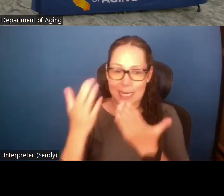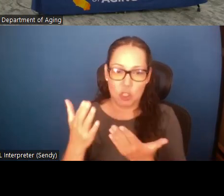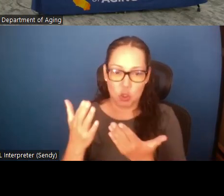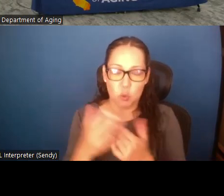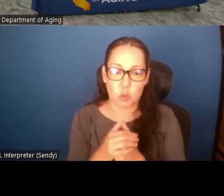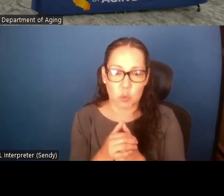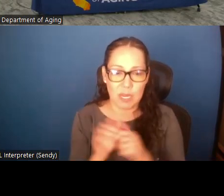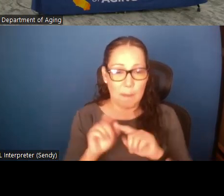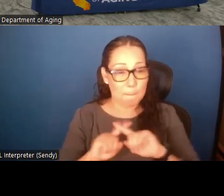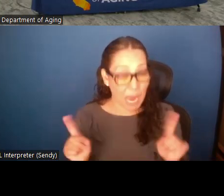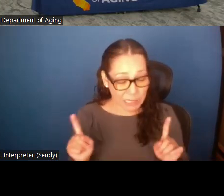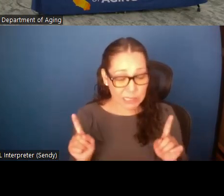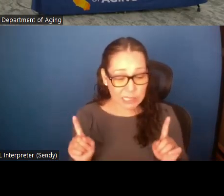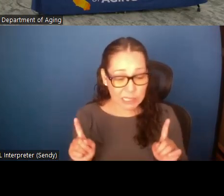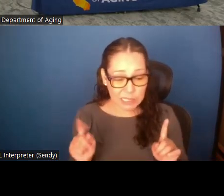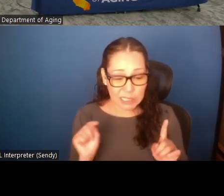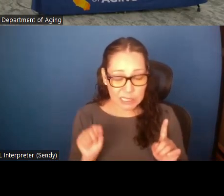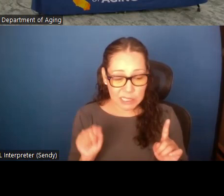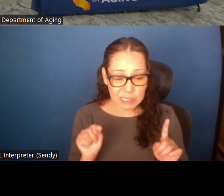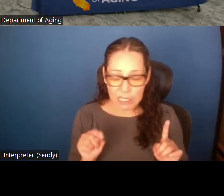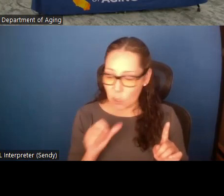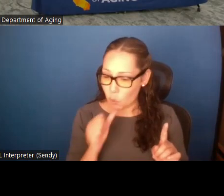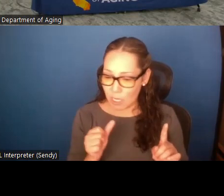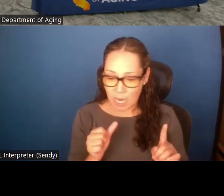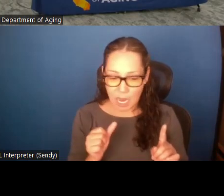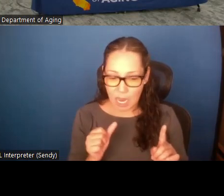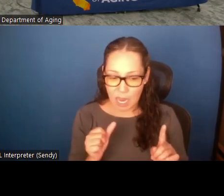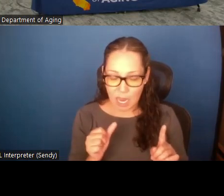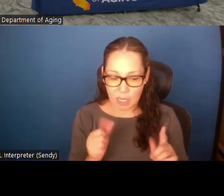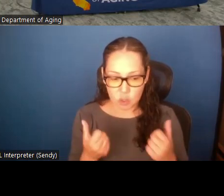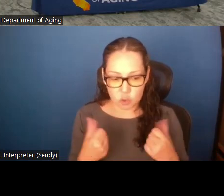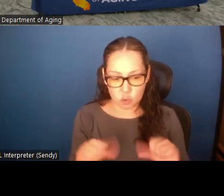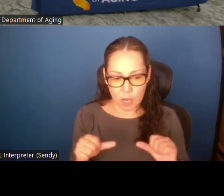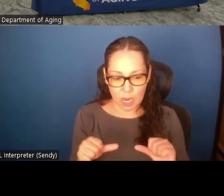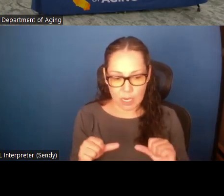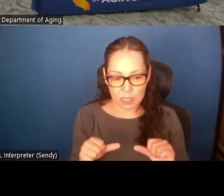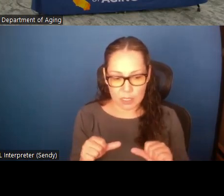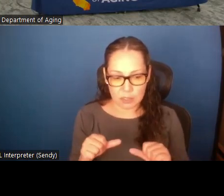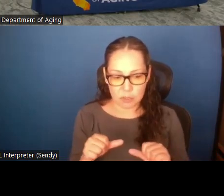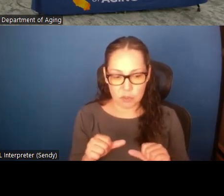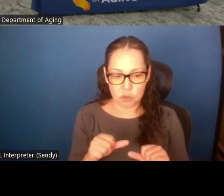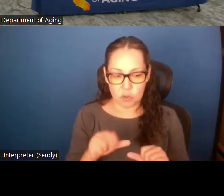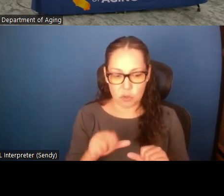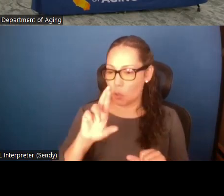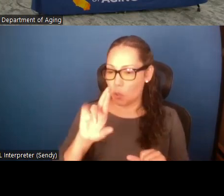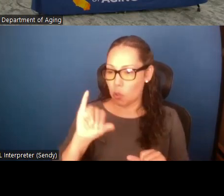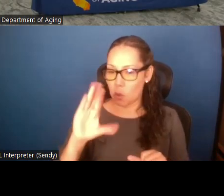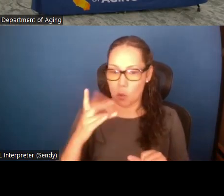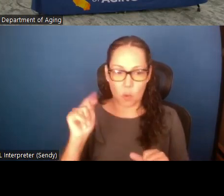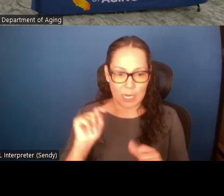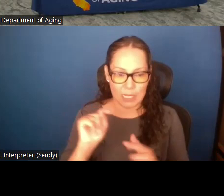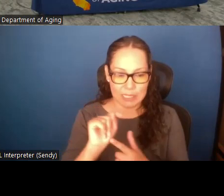But in terms of this work group, we're not going to attempt to create a legal definition of right. We just don't think that we've got,